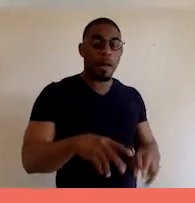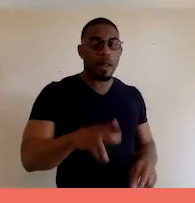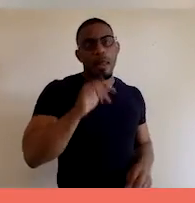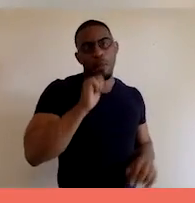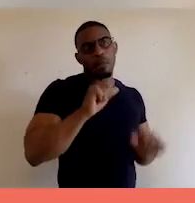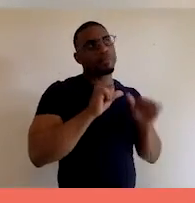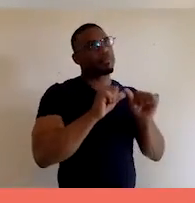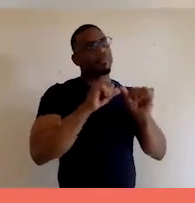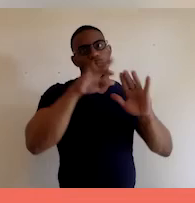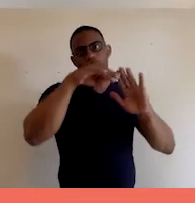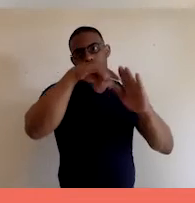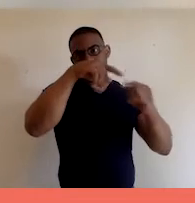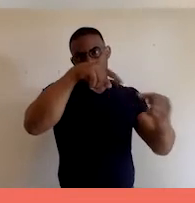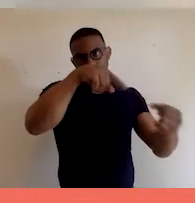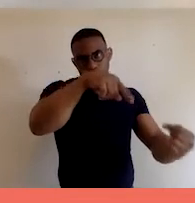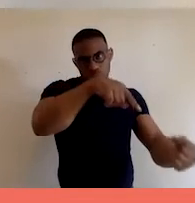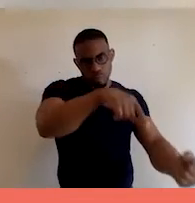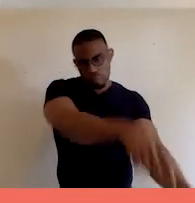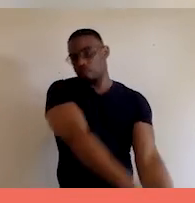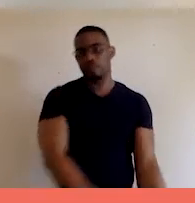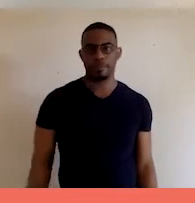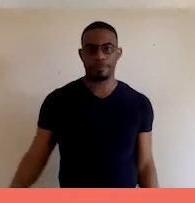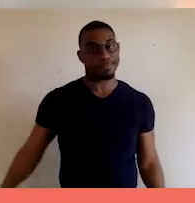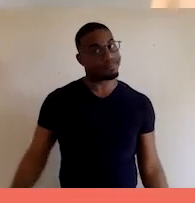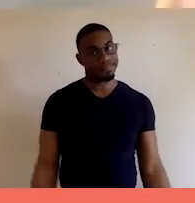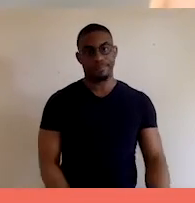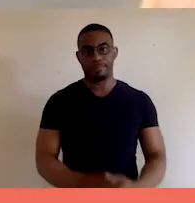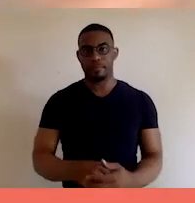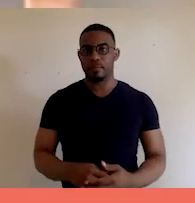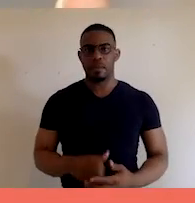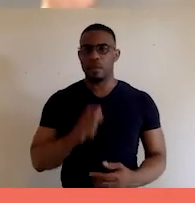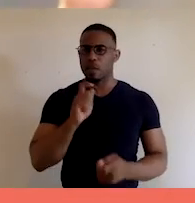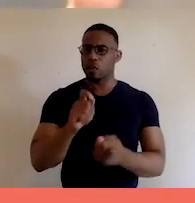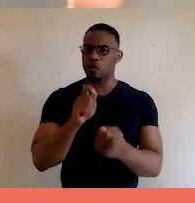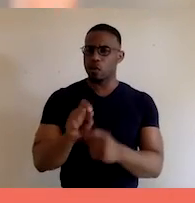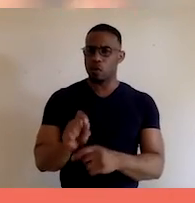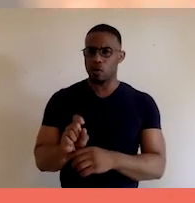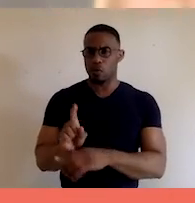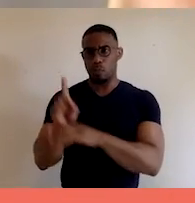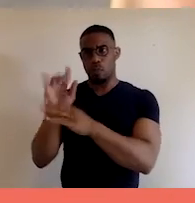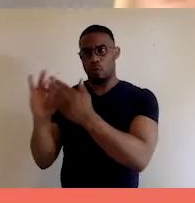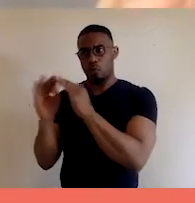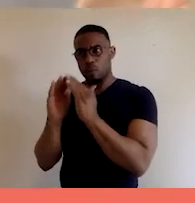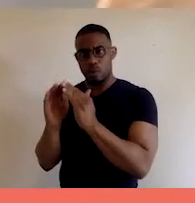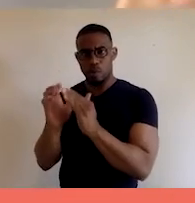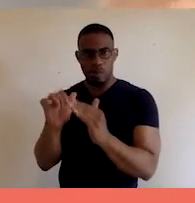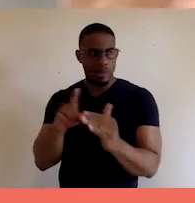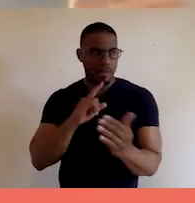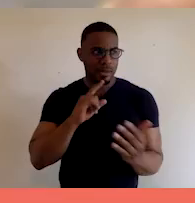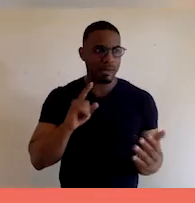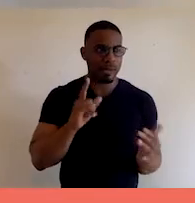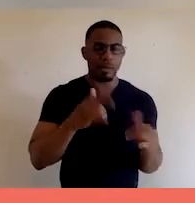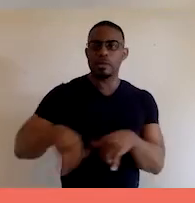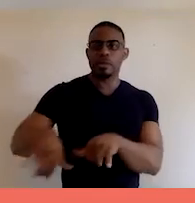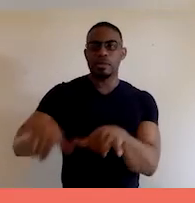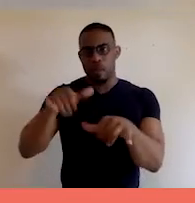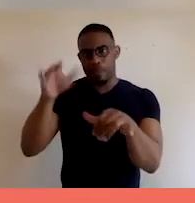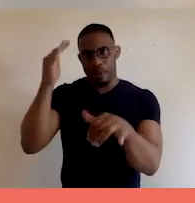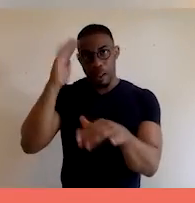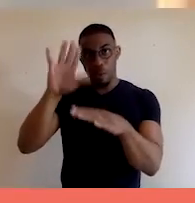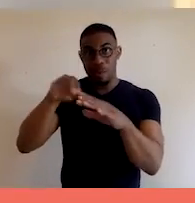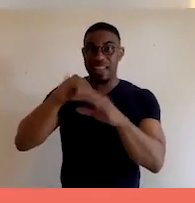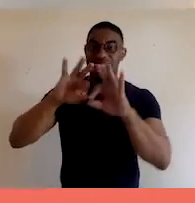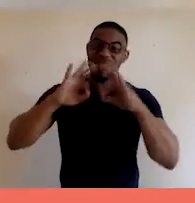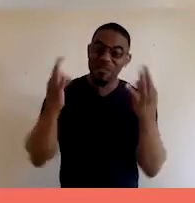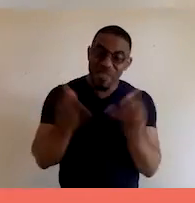will continue to go down the exact same path that they know about. There are certain privileged communities where this is common knowledge within the